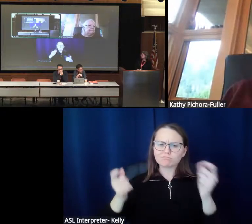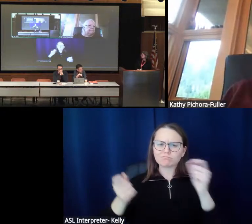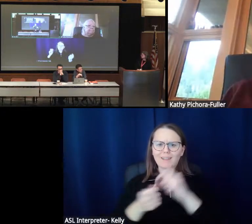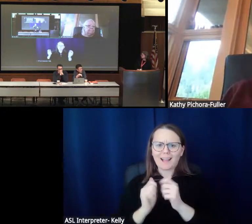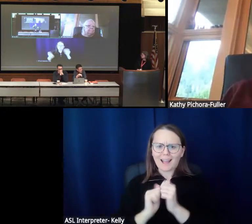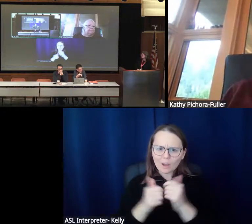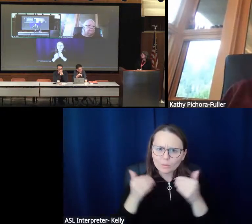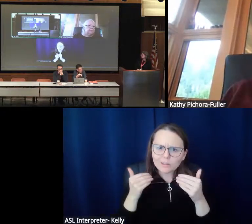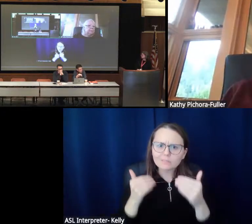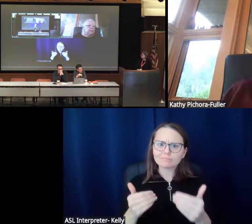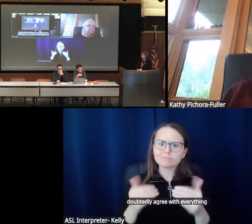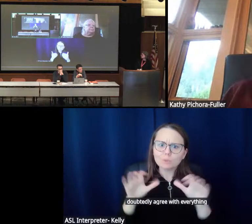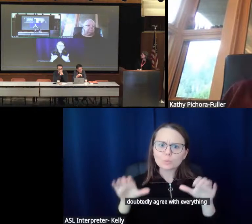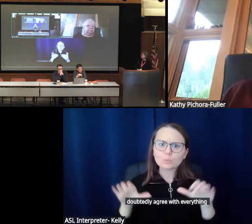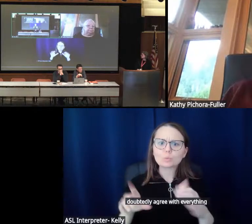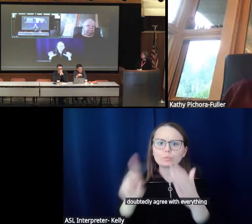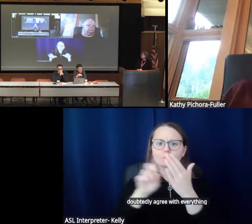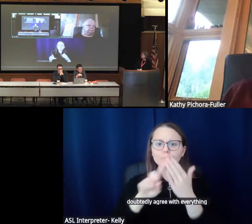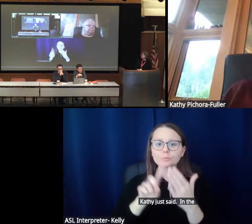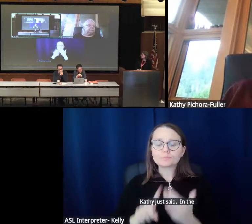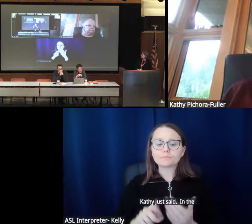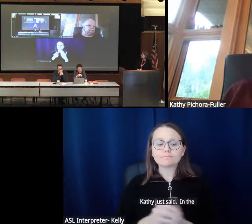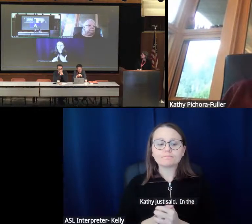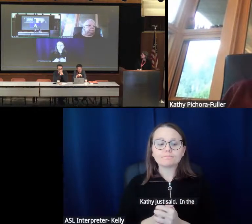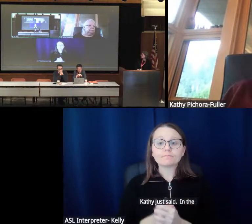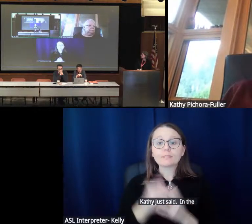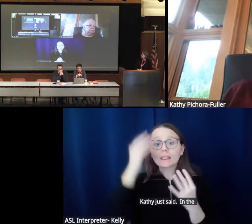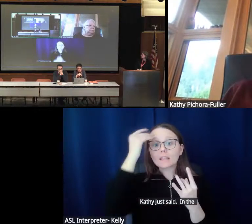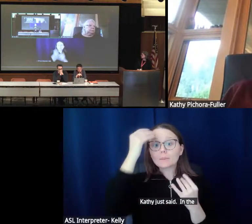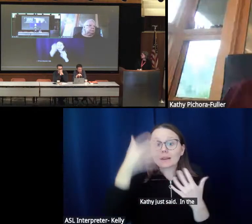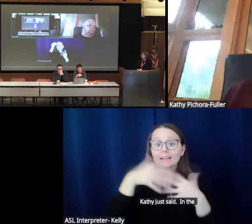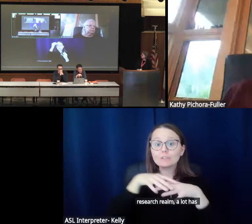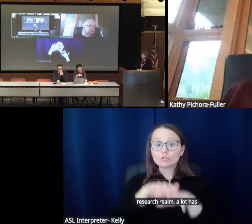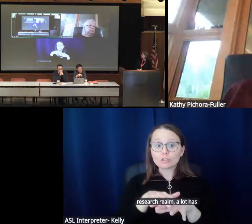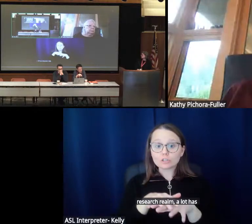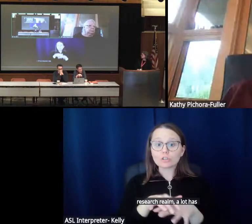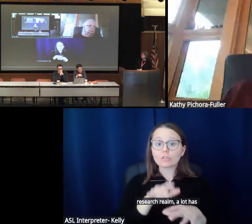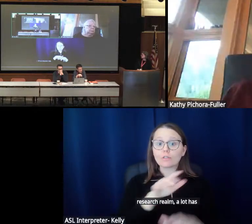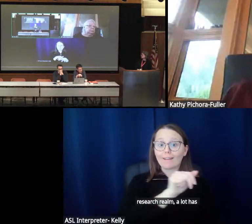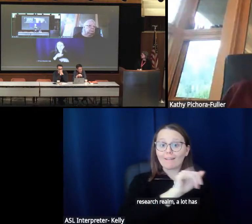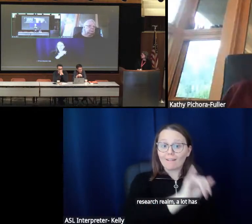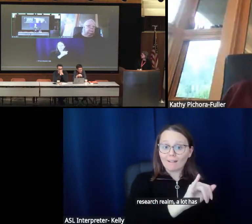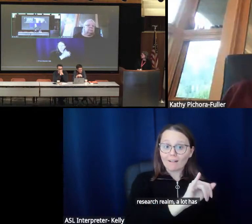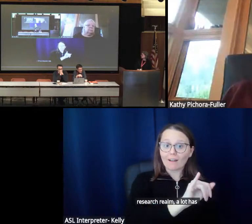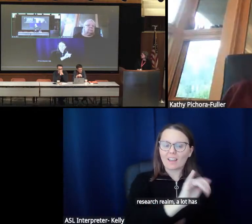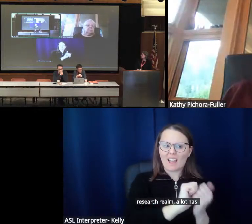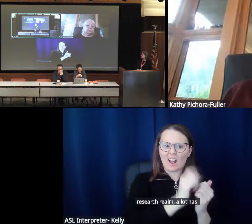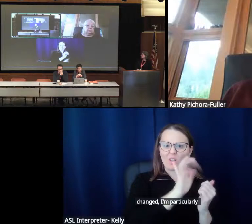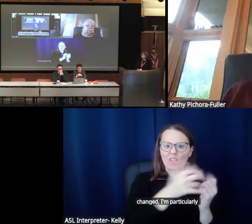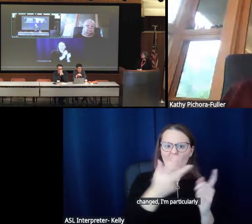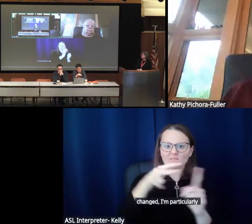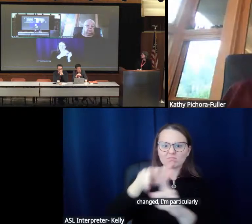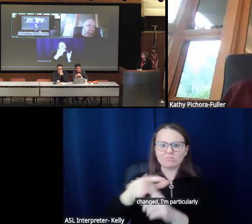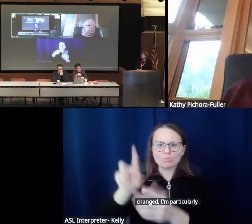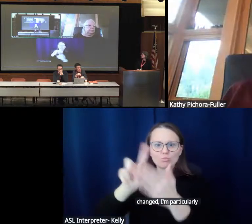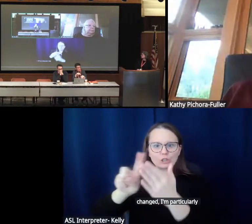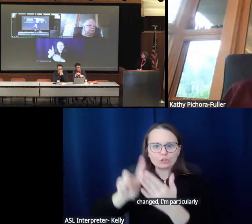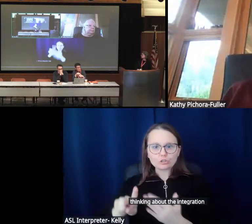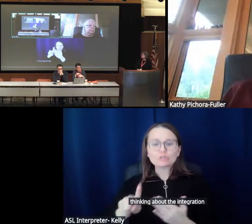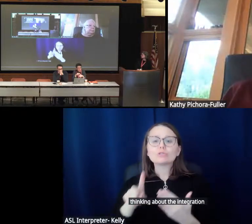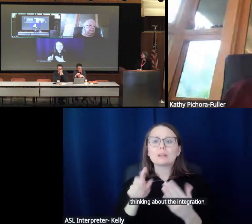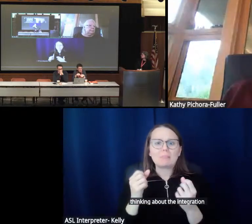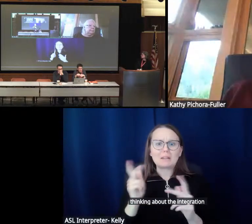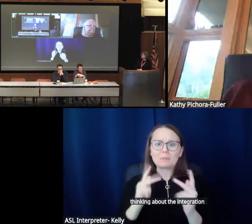research. I'm particularly thinking about the integration of artificial intelligence into a lot of what we're doing in research, or many people are doing in